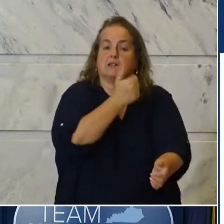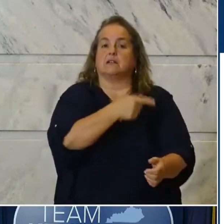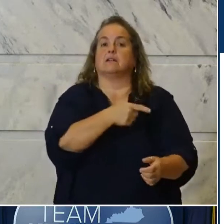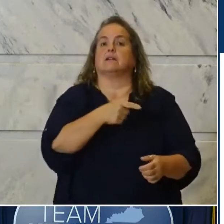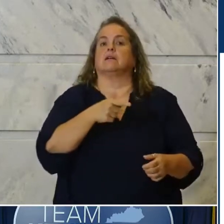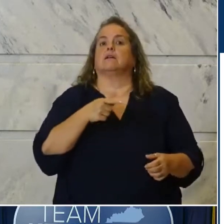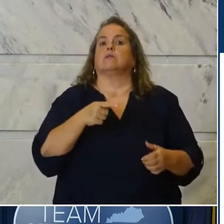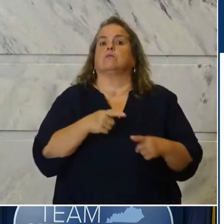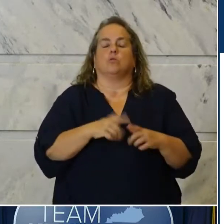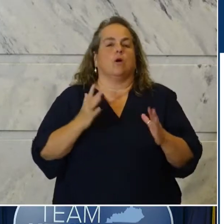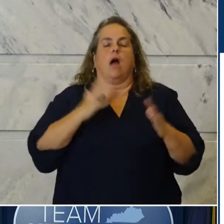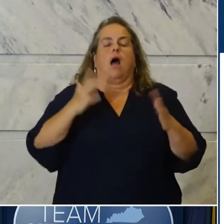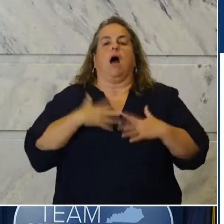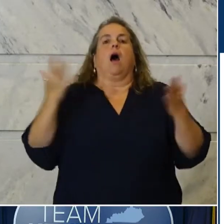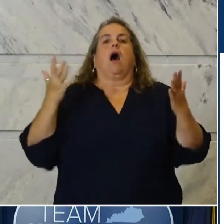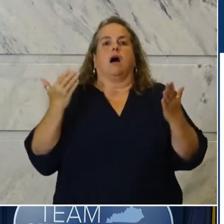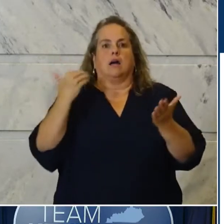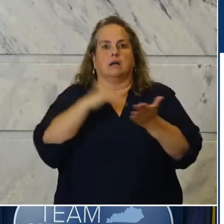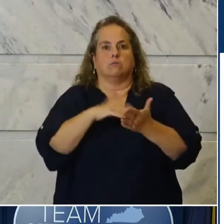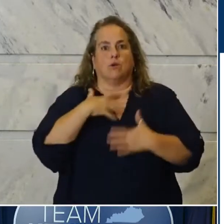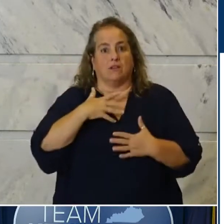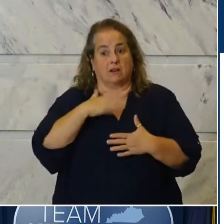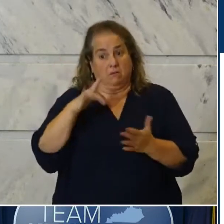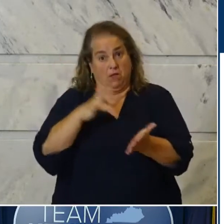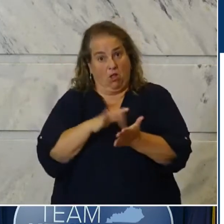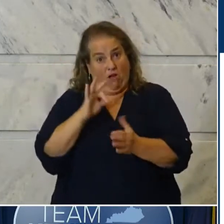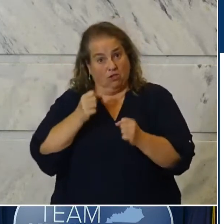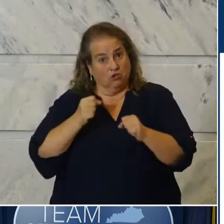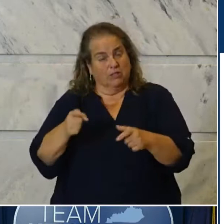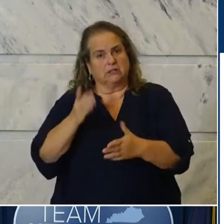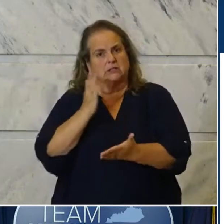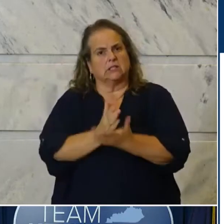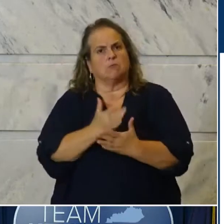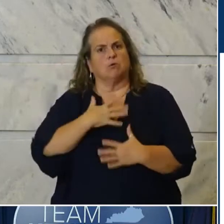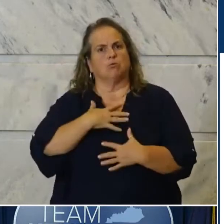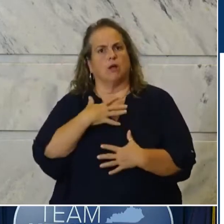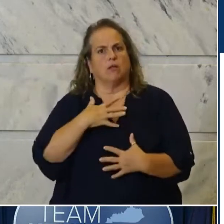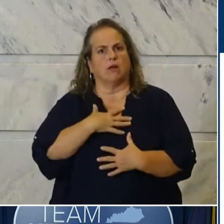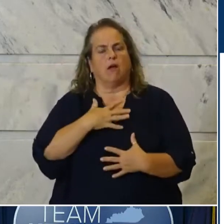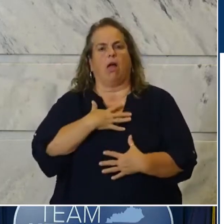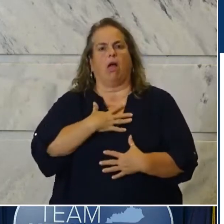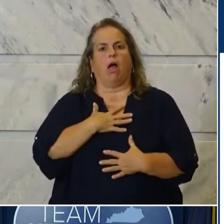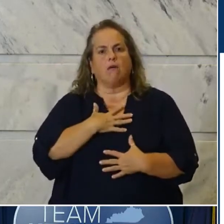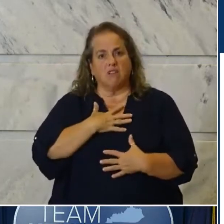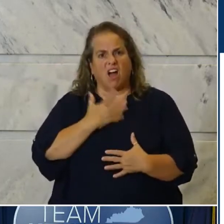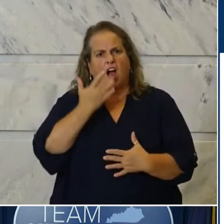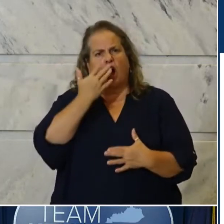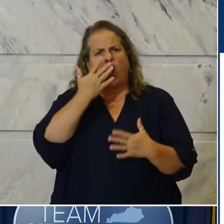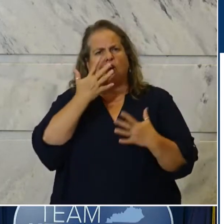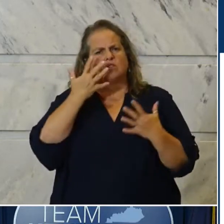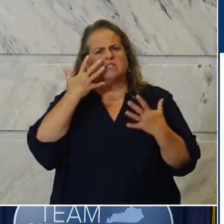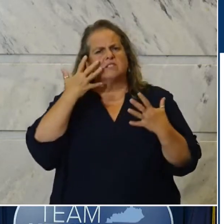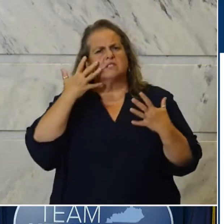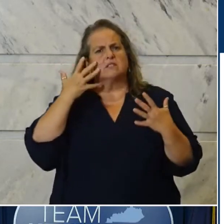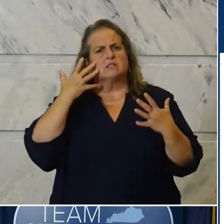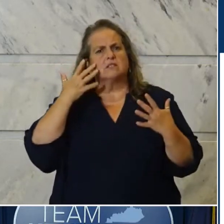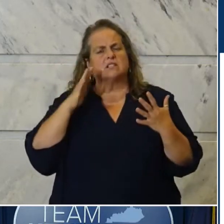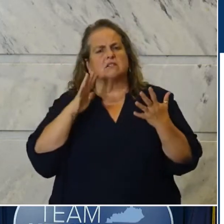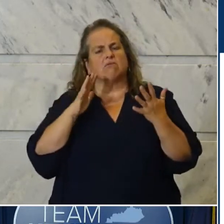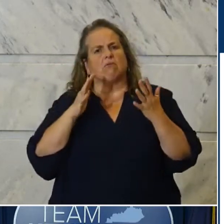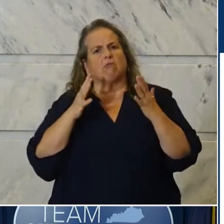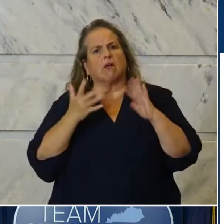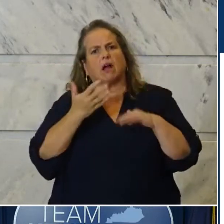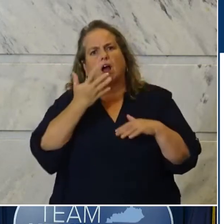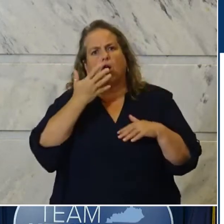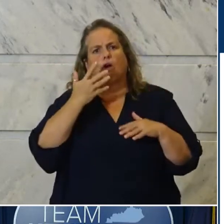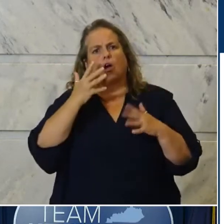street, how he stopped breathing, and the different colors that he turned, and knowing that the last color